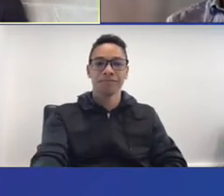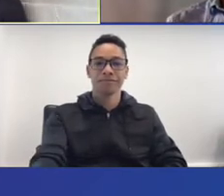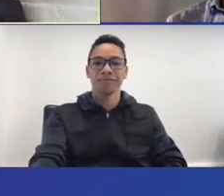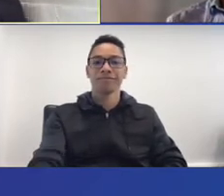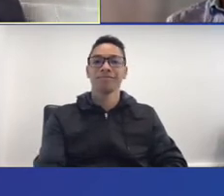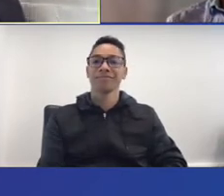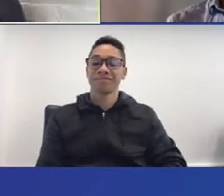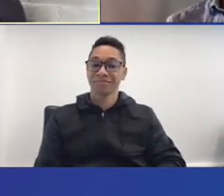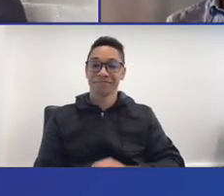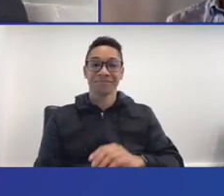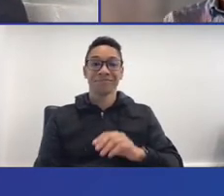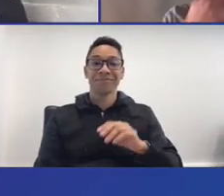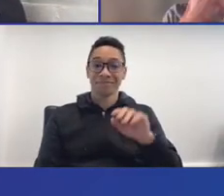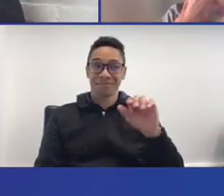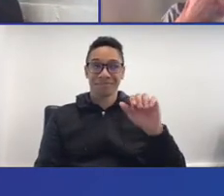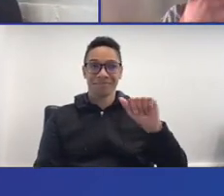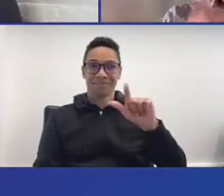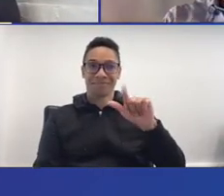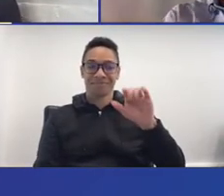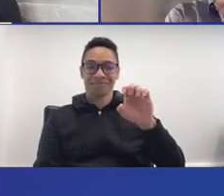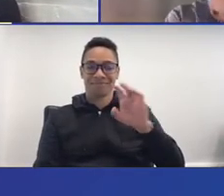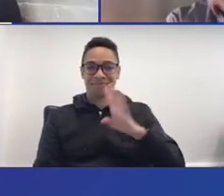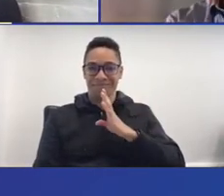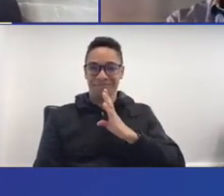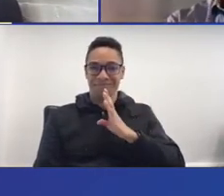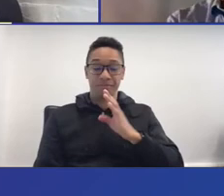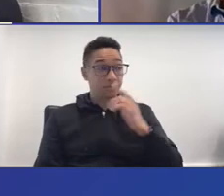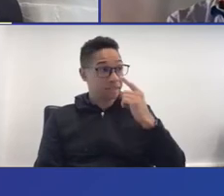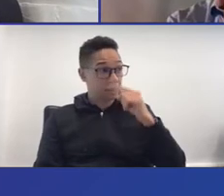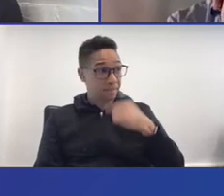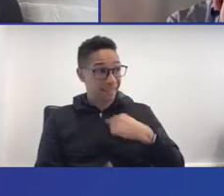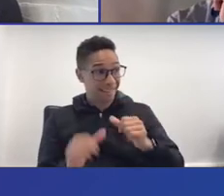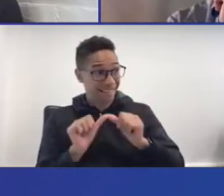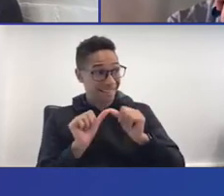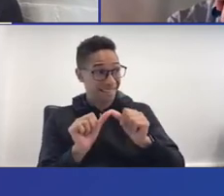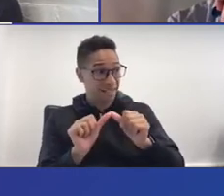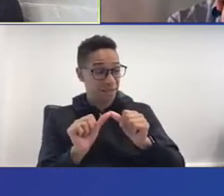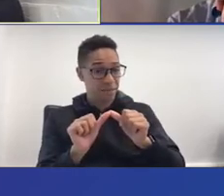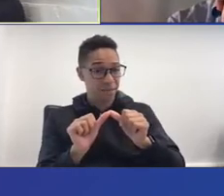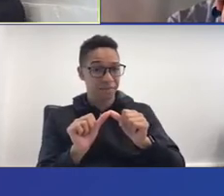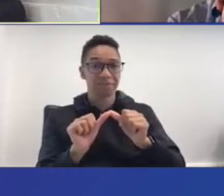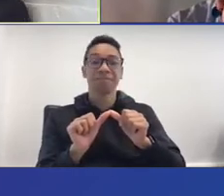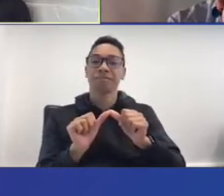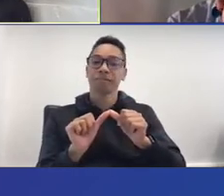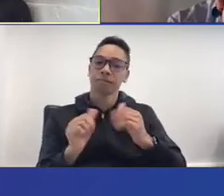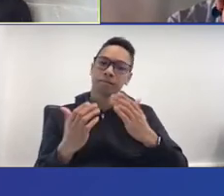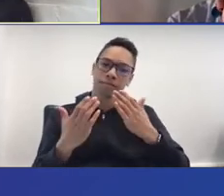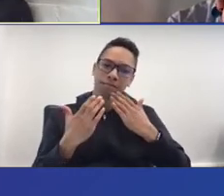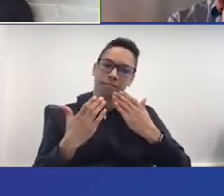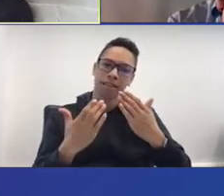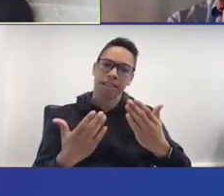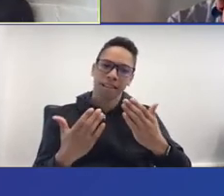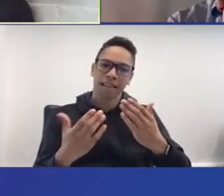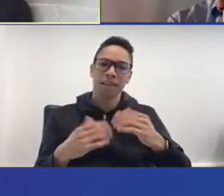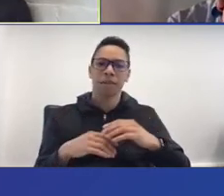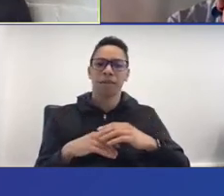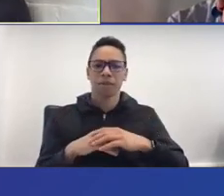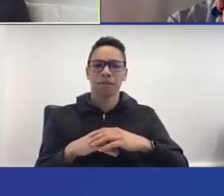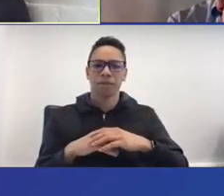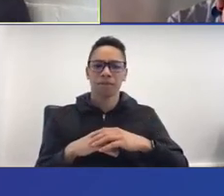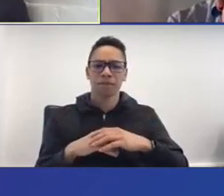may I continue? Please. Thank you, Andre and Nia.